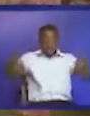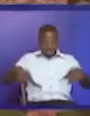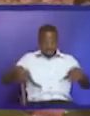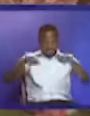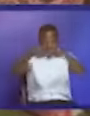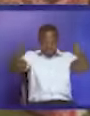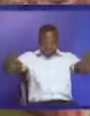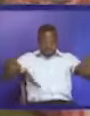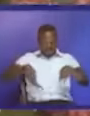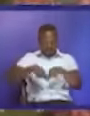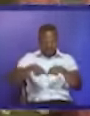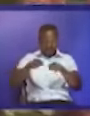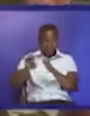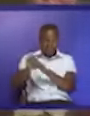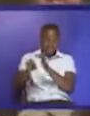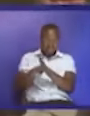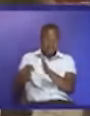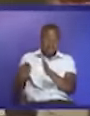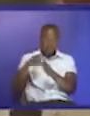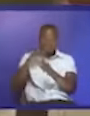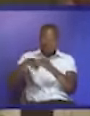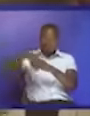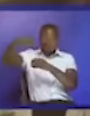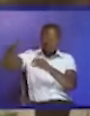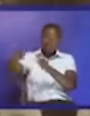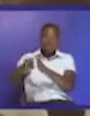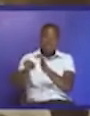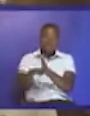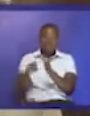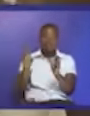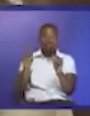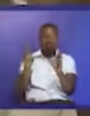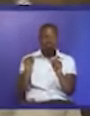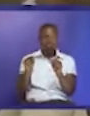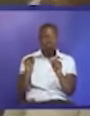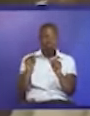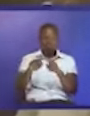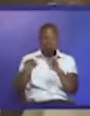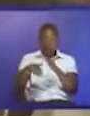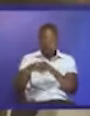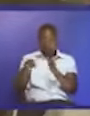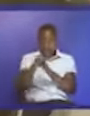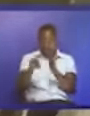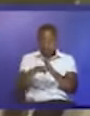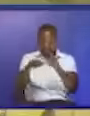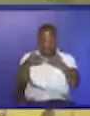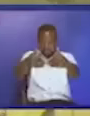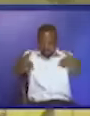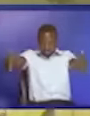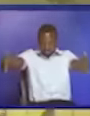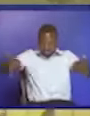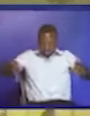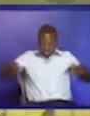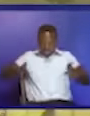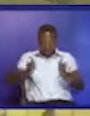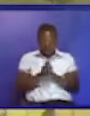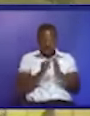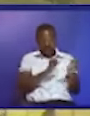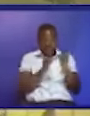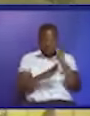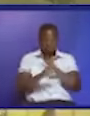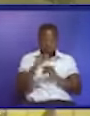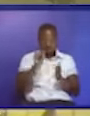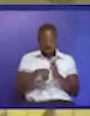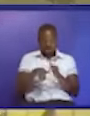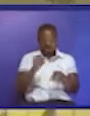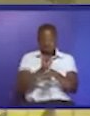The power of God cannot operate outside of the jurisdiction of the will of God. The first assignment of the power